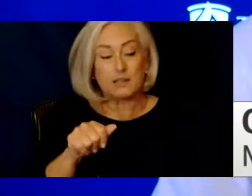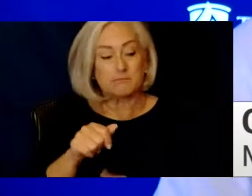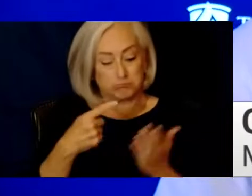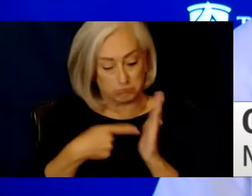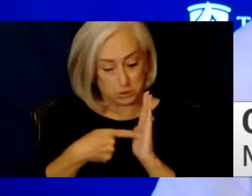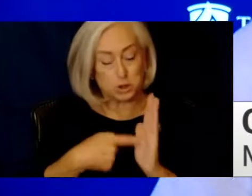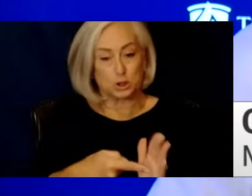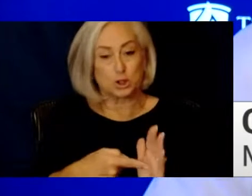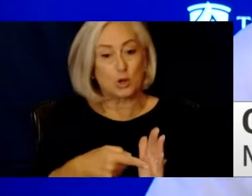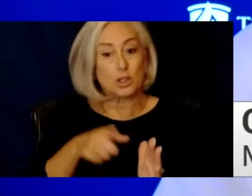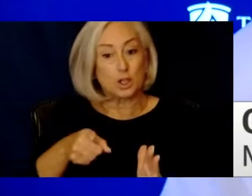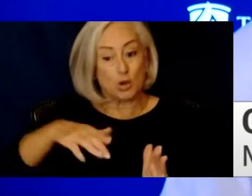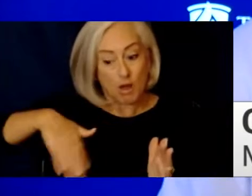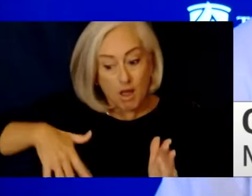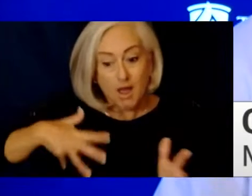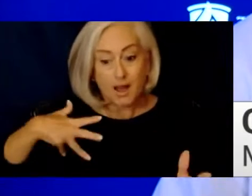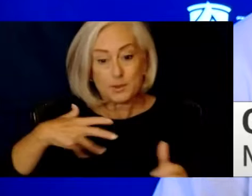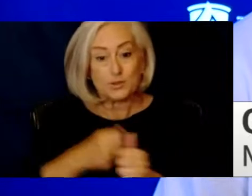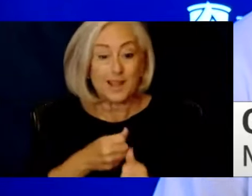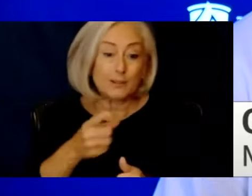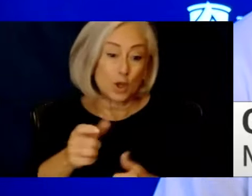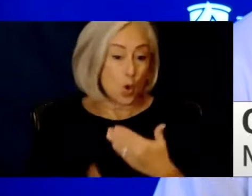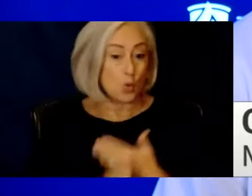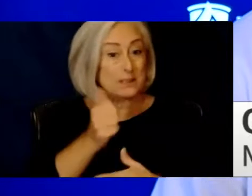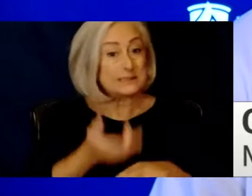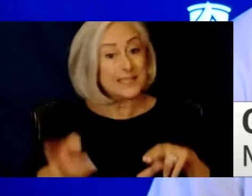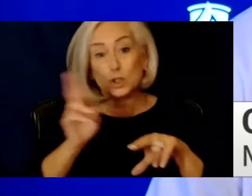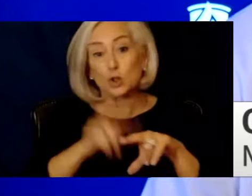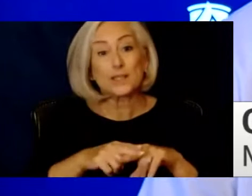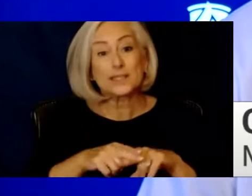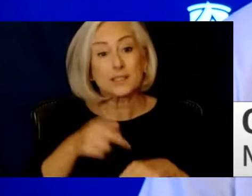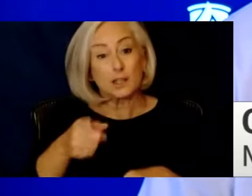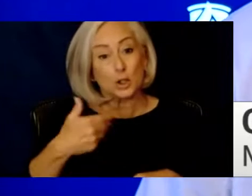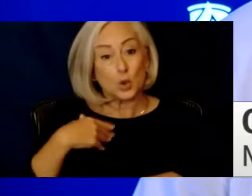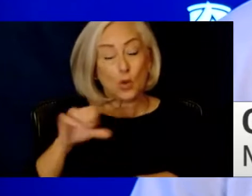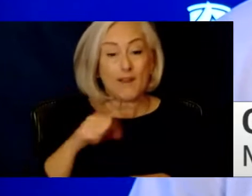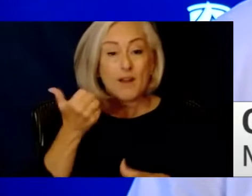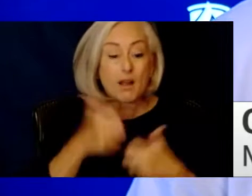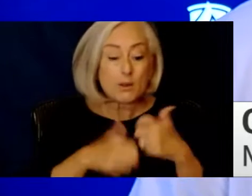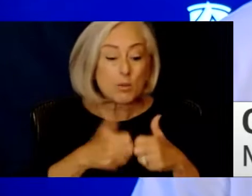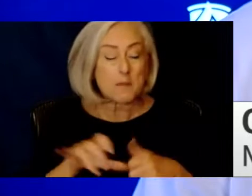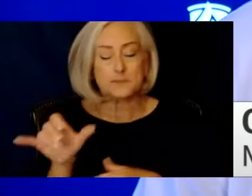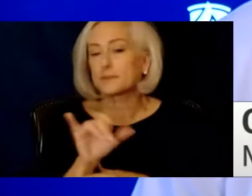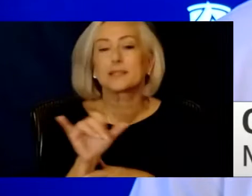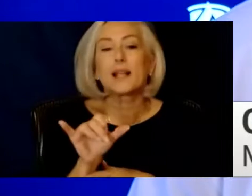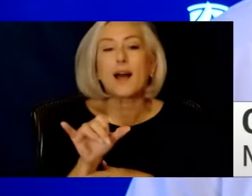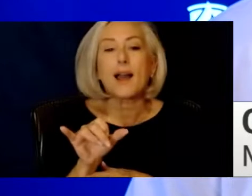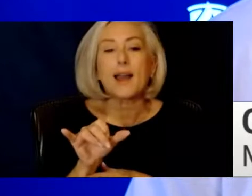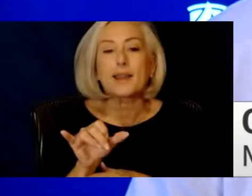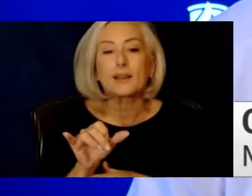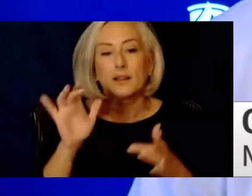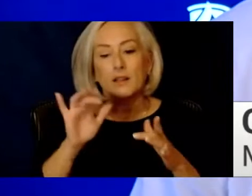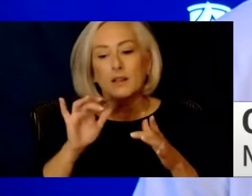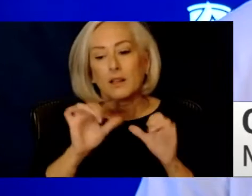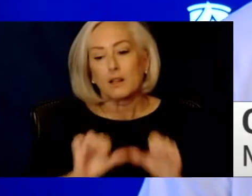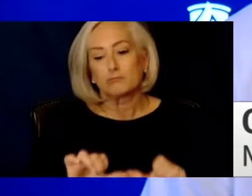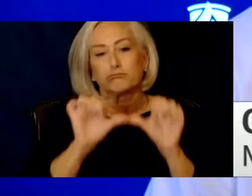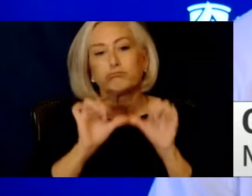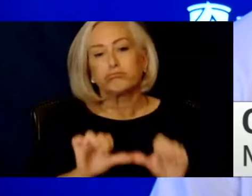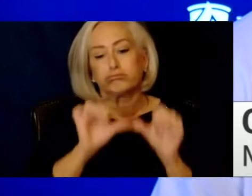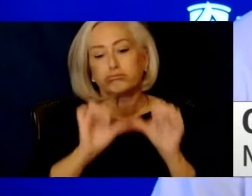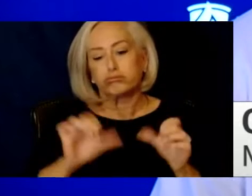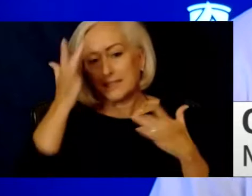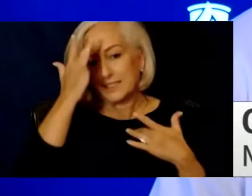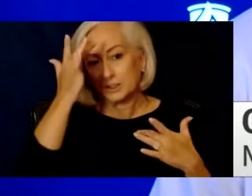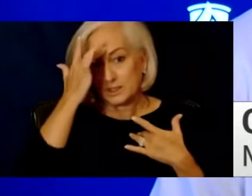your vaccination, your risk does increase. If you have some of those other problems like chronic illnesses or older